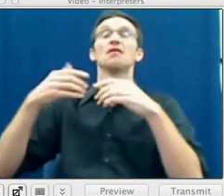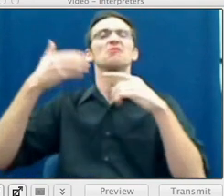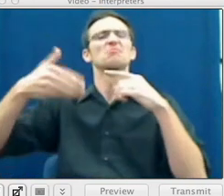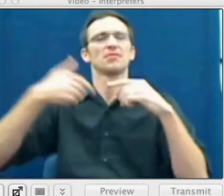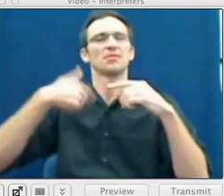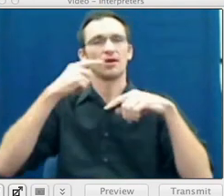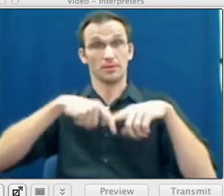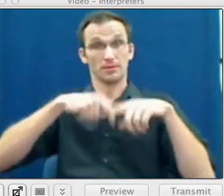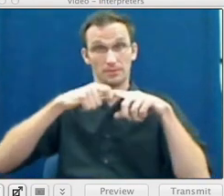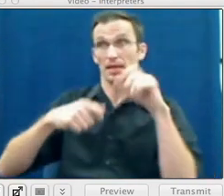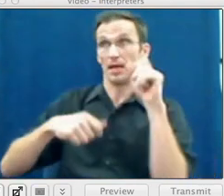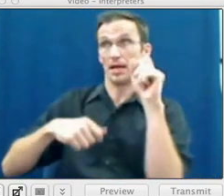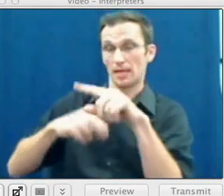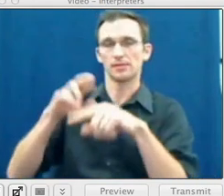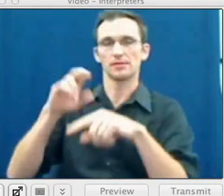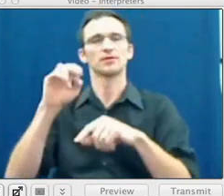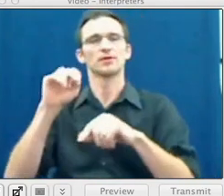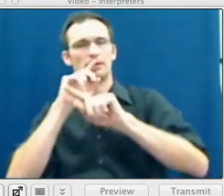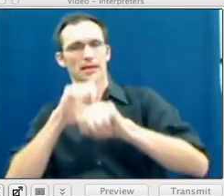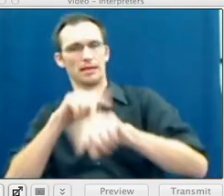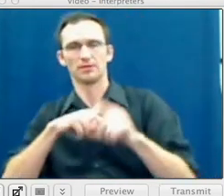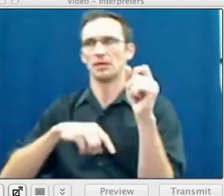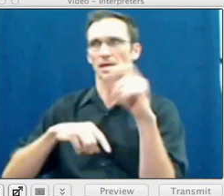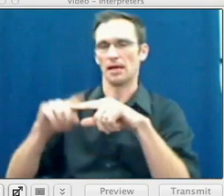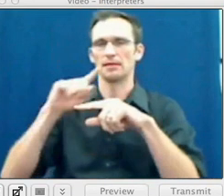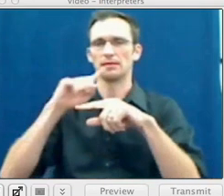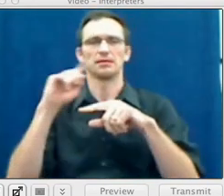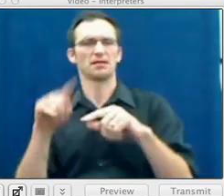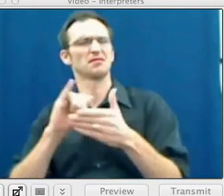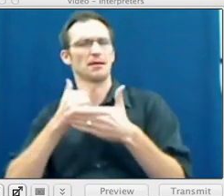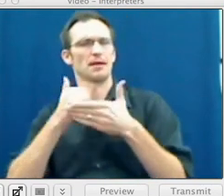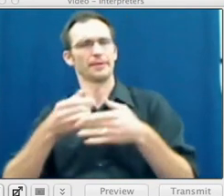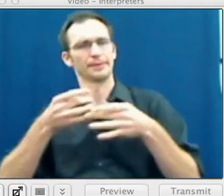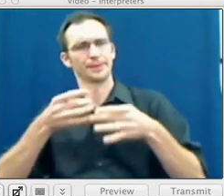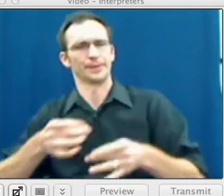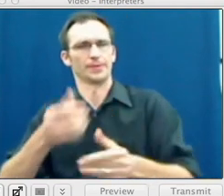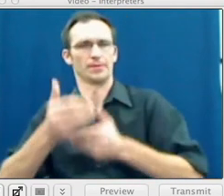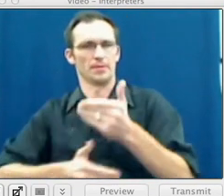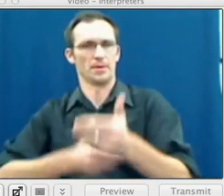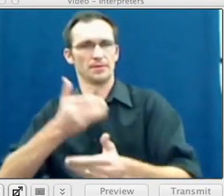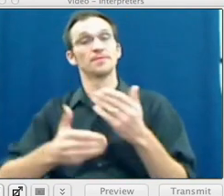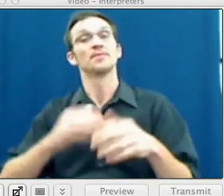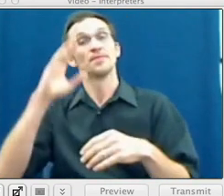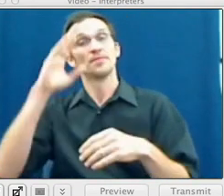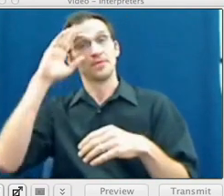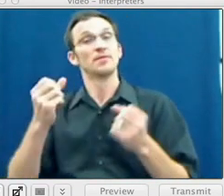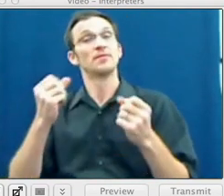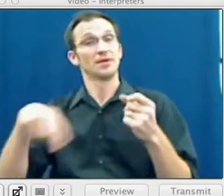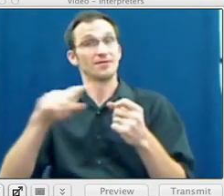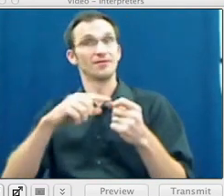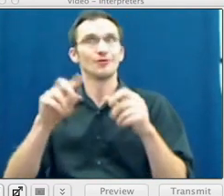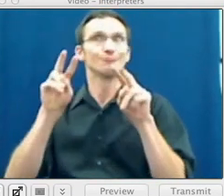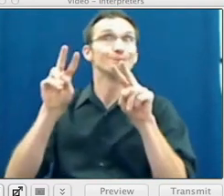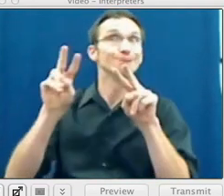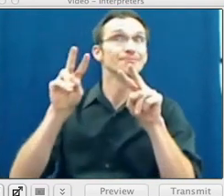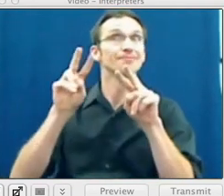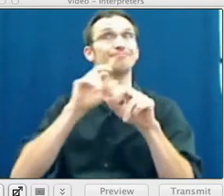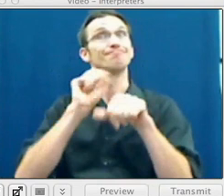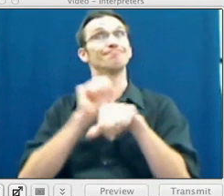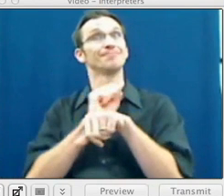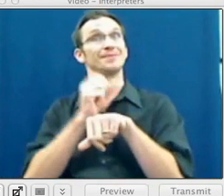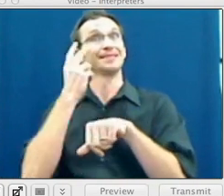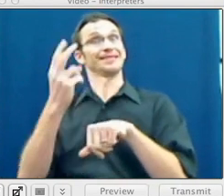she'll be responding. That will just streamline our process a little bit. I know many of you guys were looking forward to seeing Robyn, but we've had